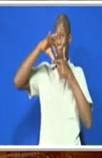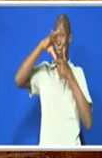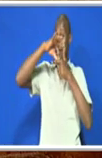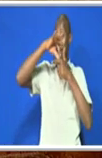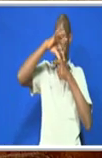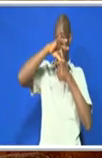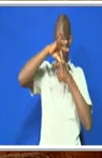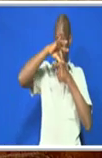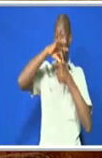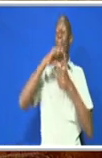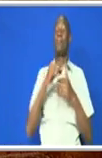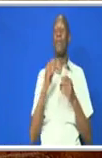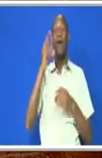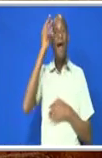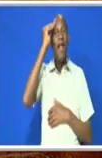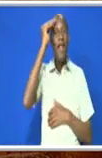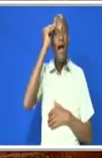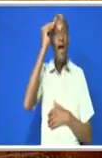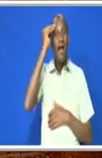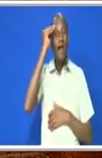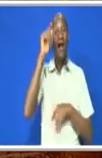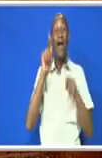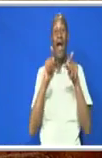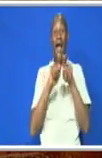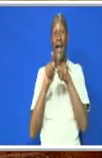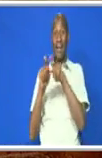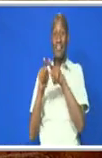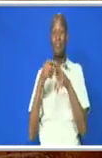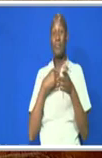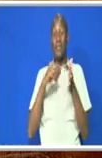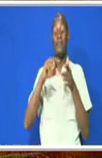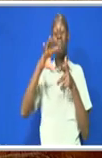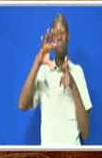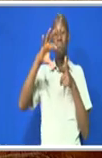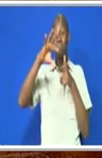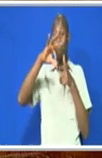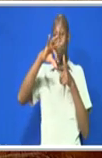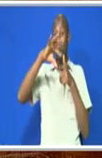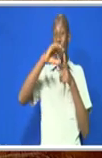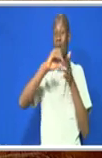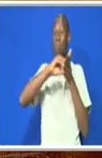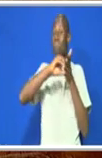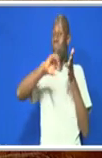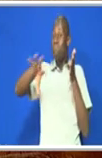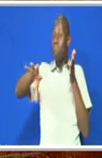Learner, as I am removing the pegs,